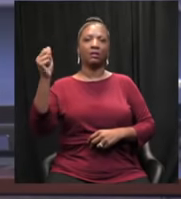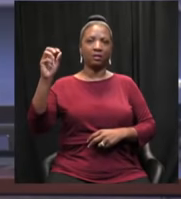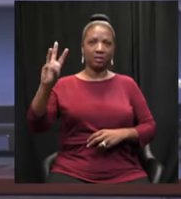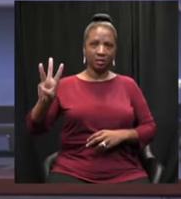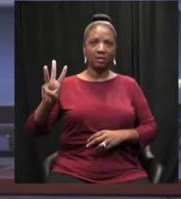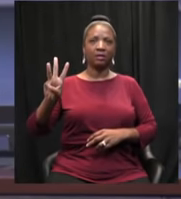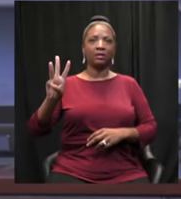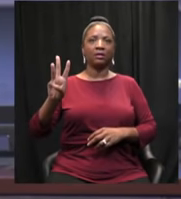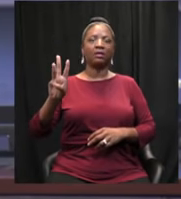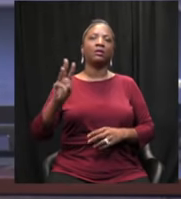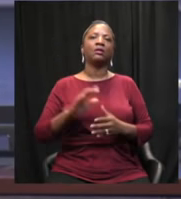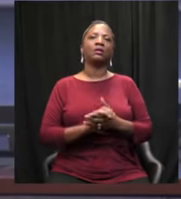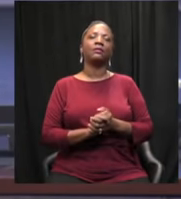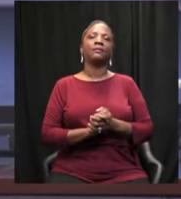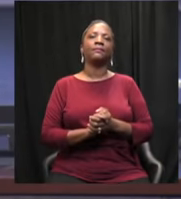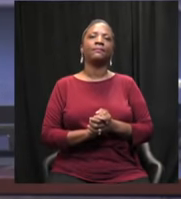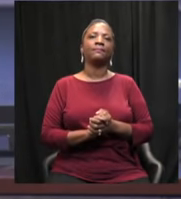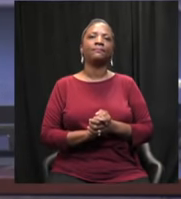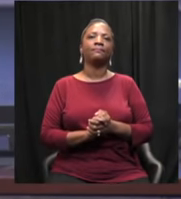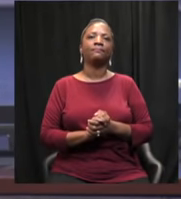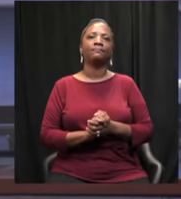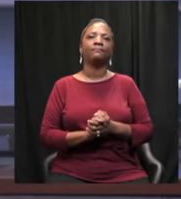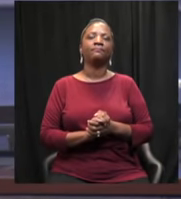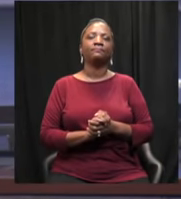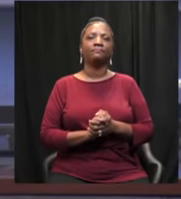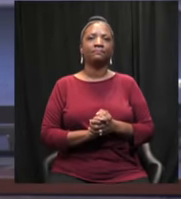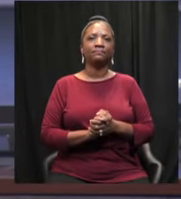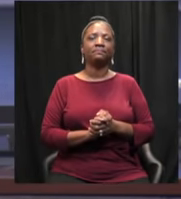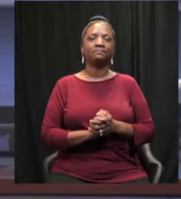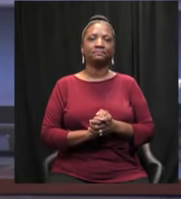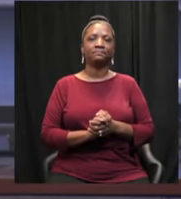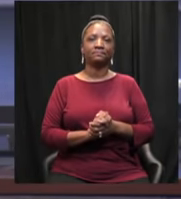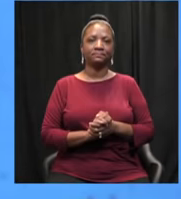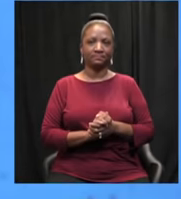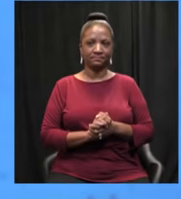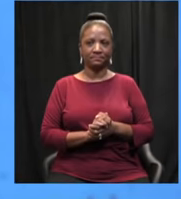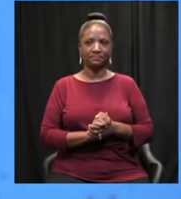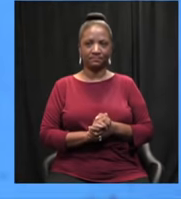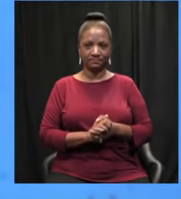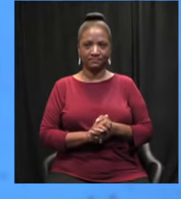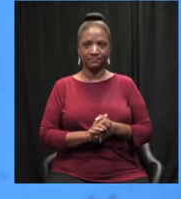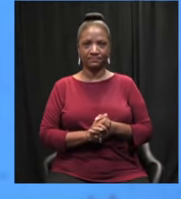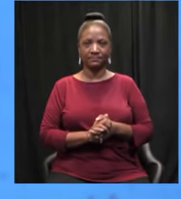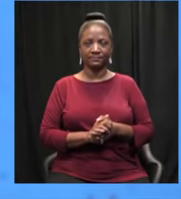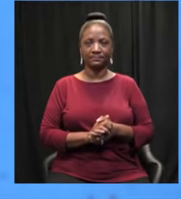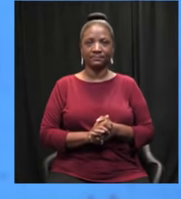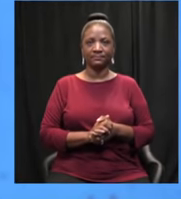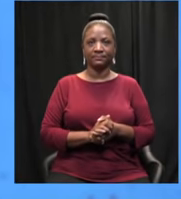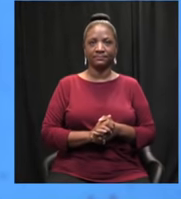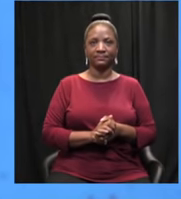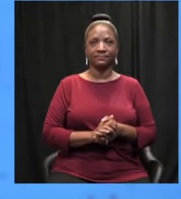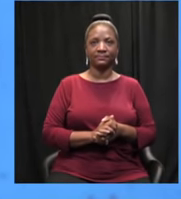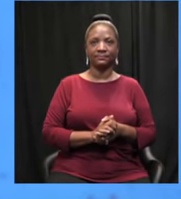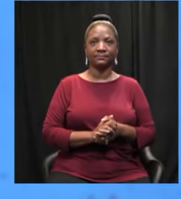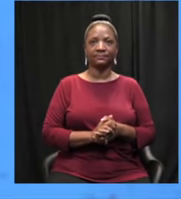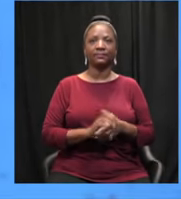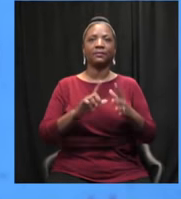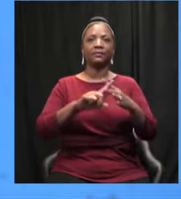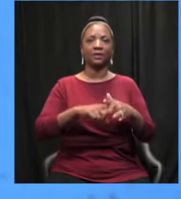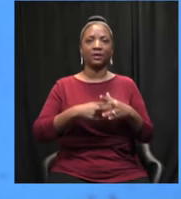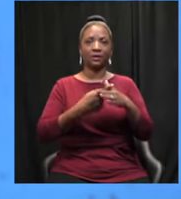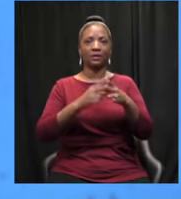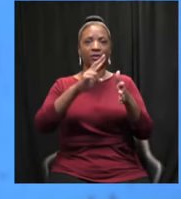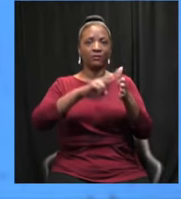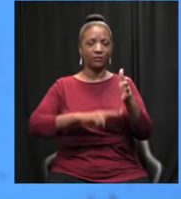Matthew chapter 16, and we will consider a few verses in that particular chapter. Matthew chapter 16, beginning around